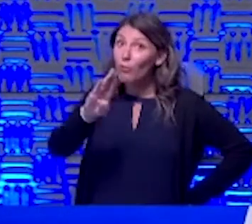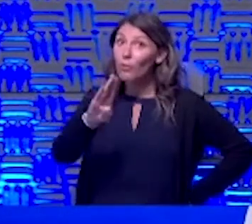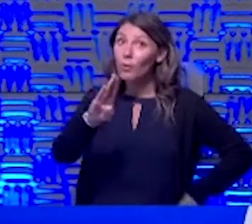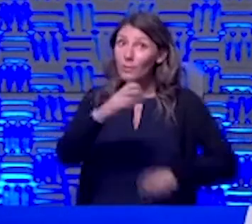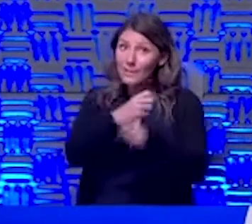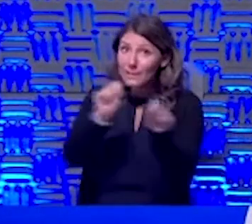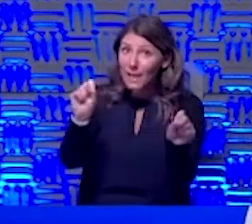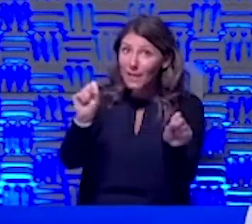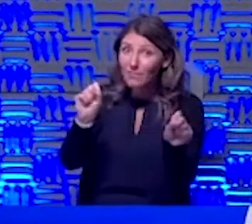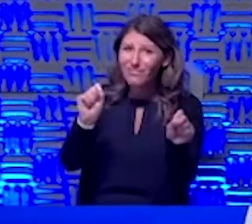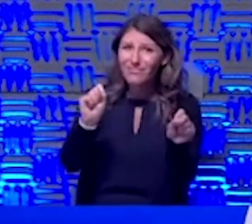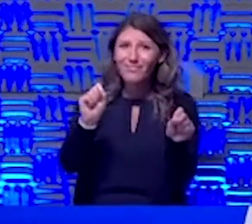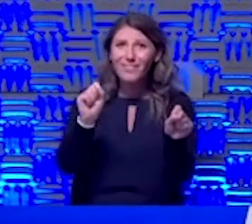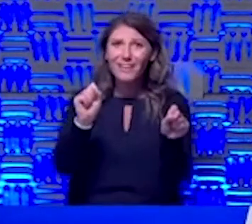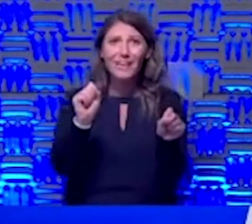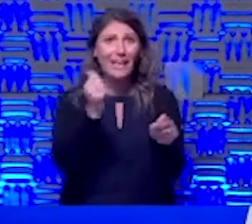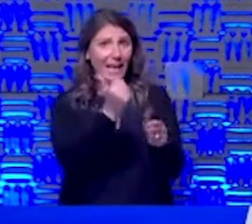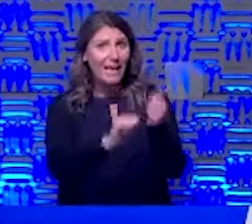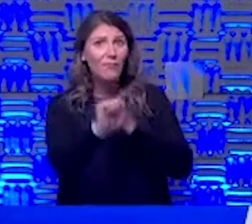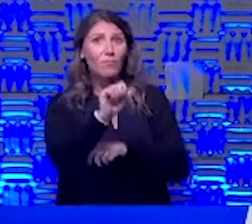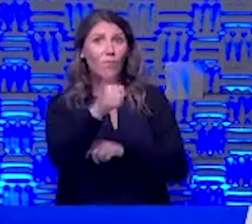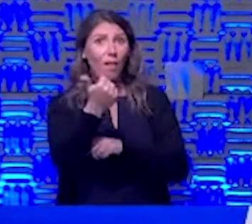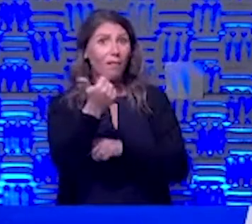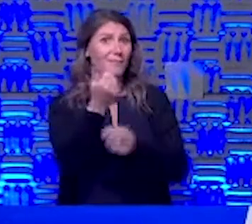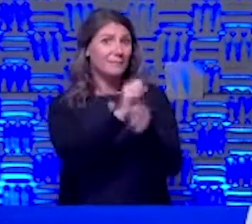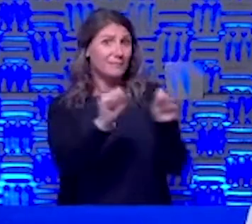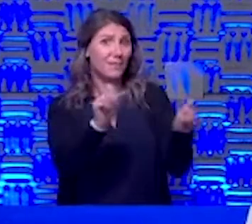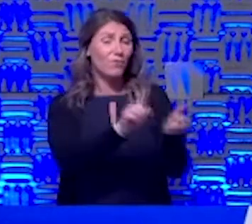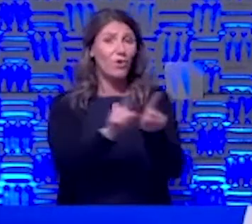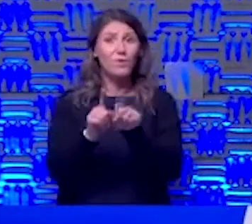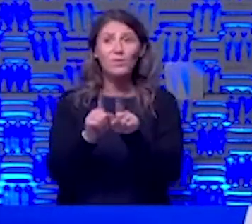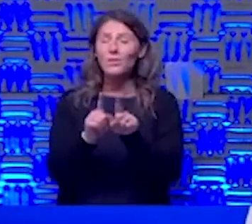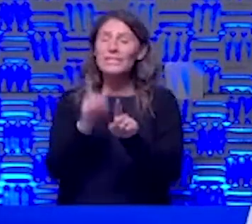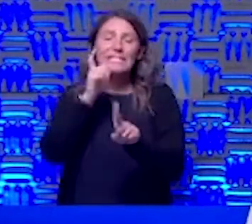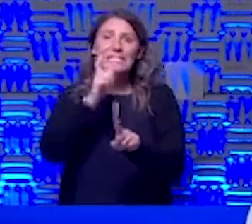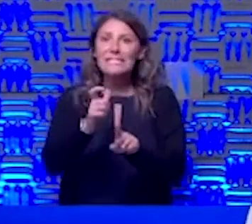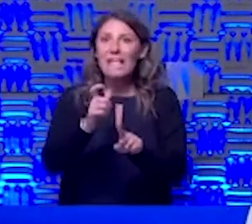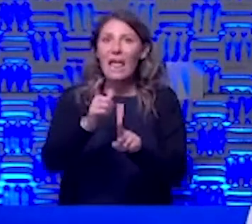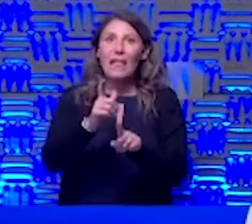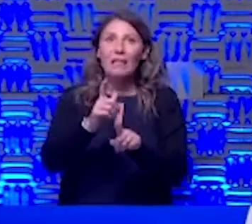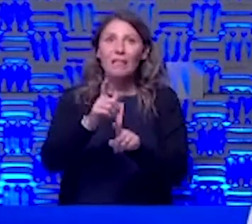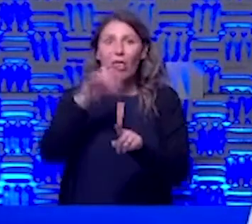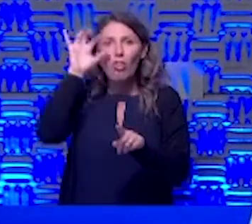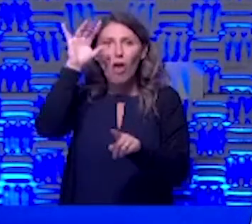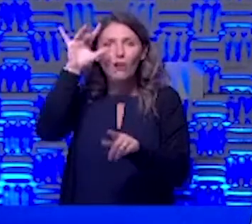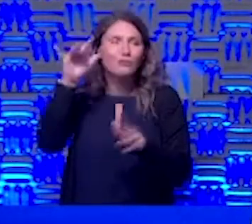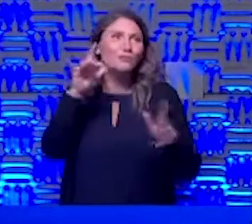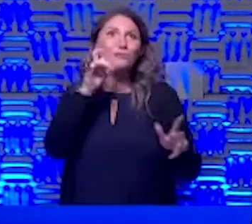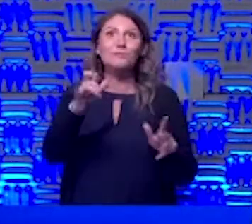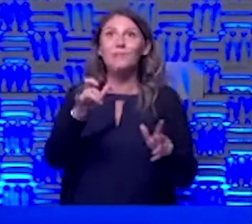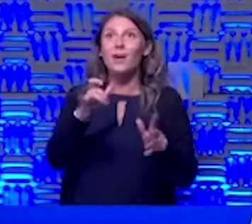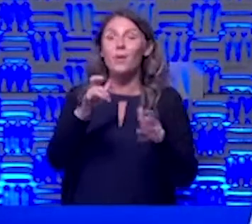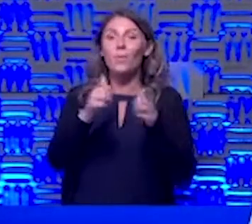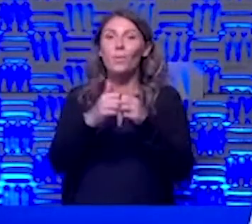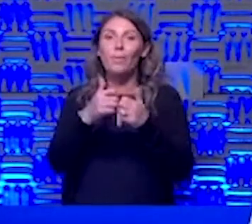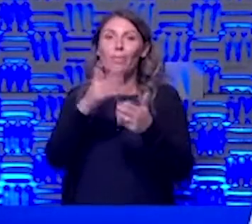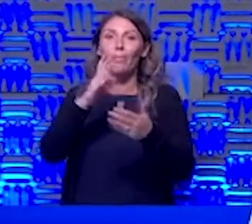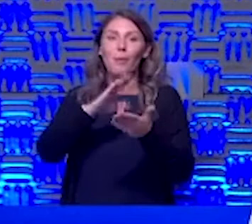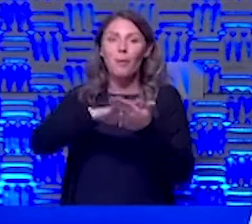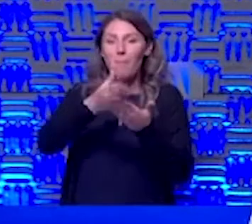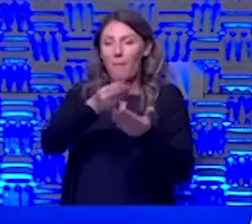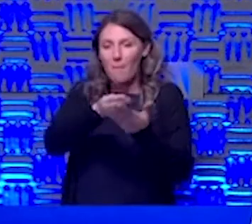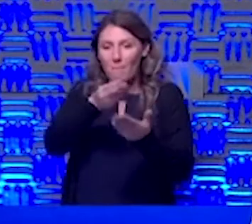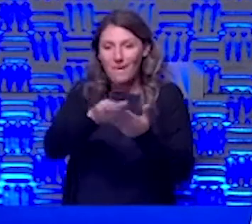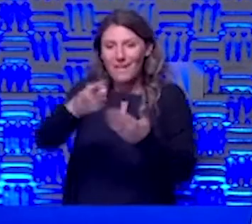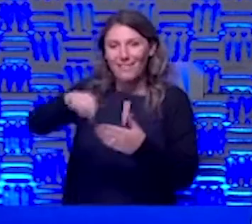The logic doesn't start with how much money somebody makes. Right. It starts with trying to keep each other safe, because in